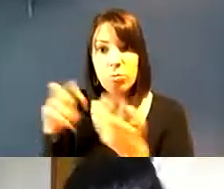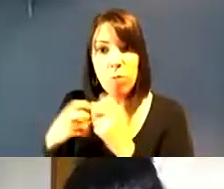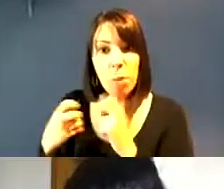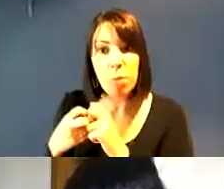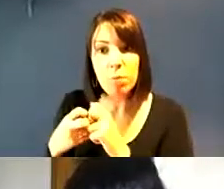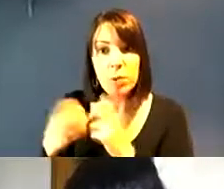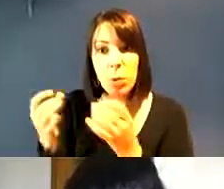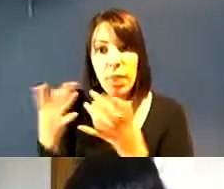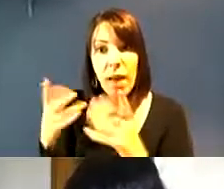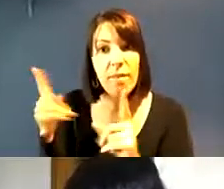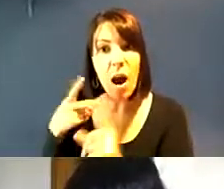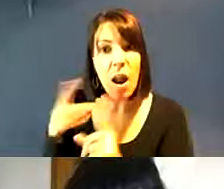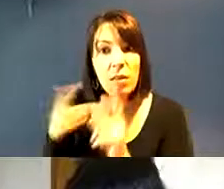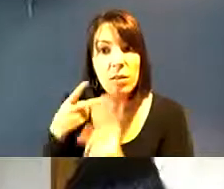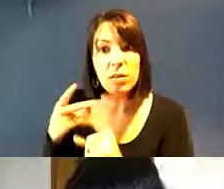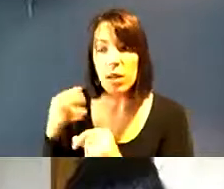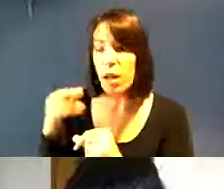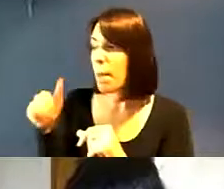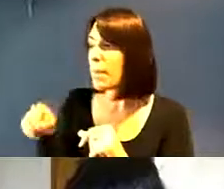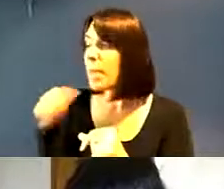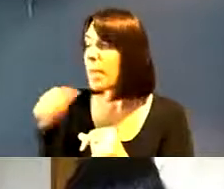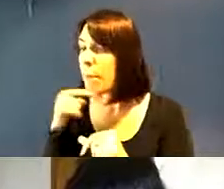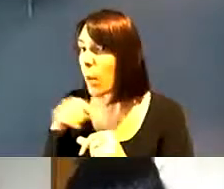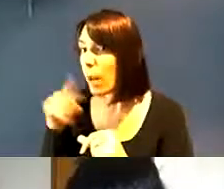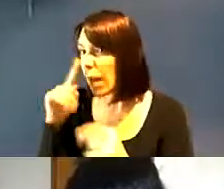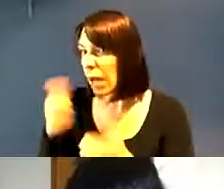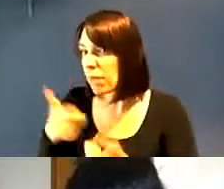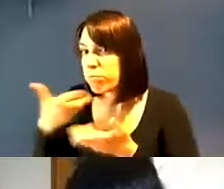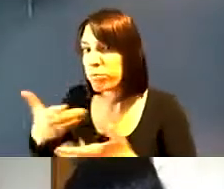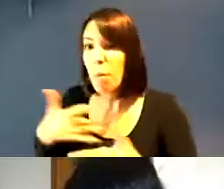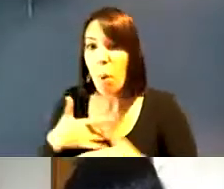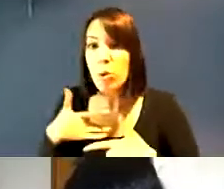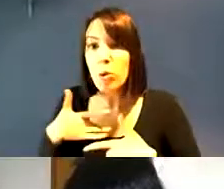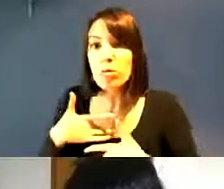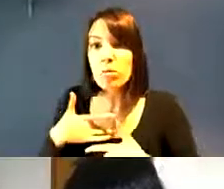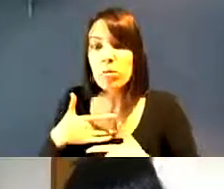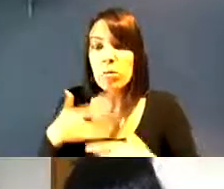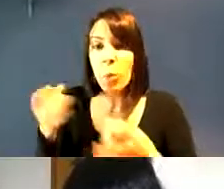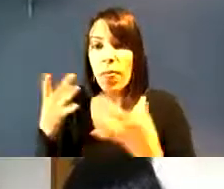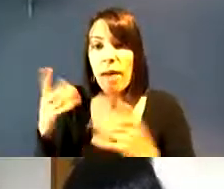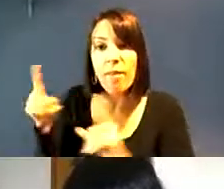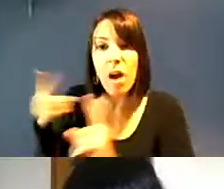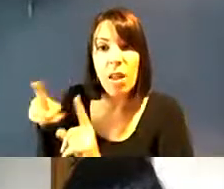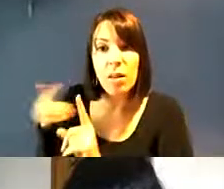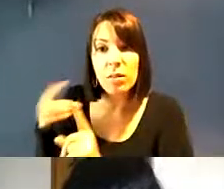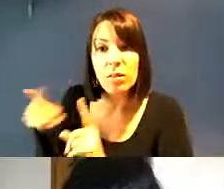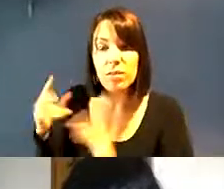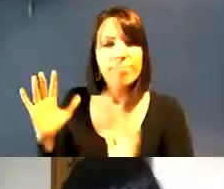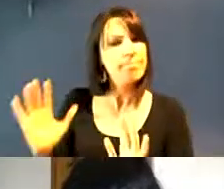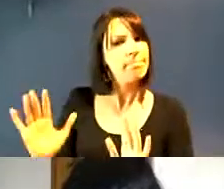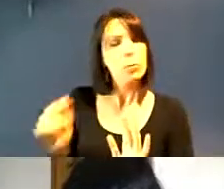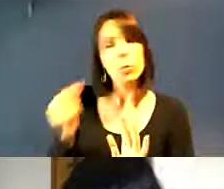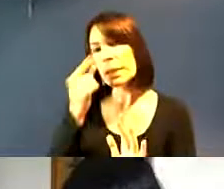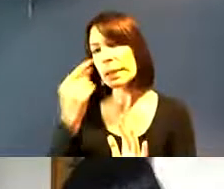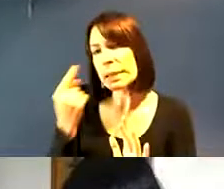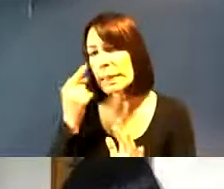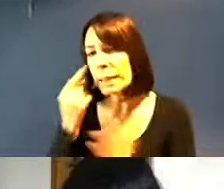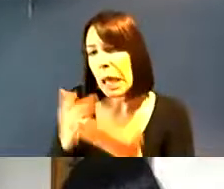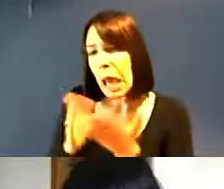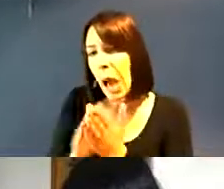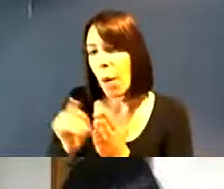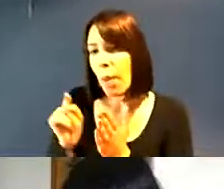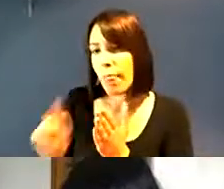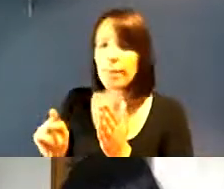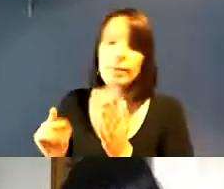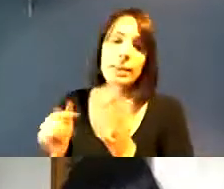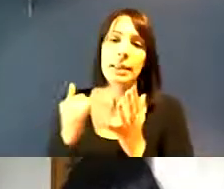express his emotions in a way that doesn't involve violence. So you can see pretty clearly there how these kinds of sexist peer